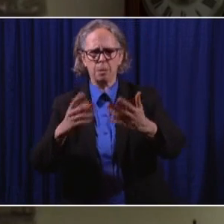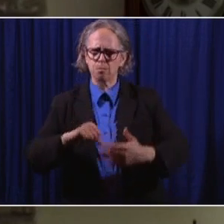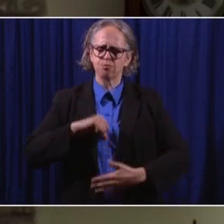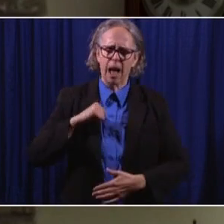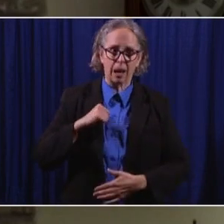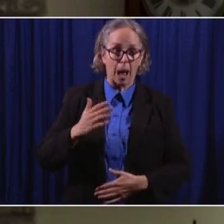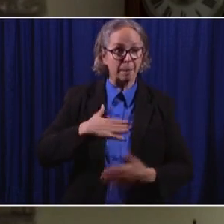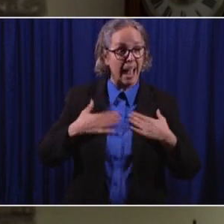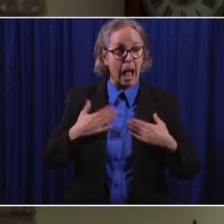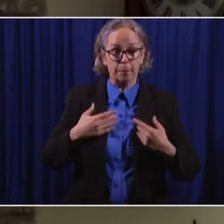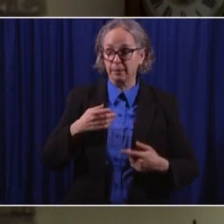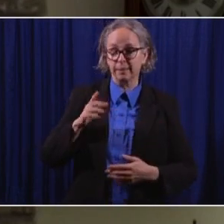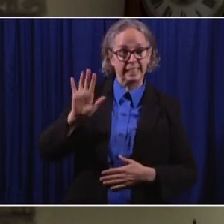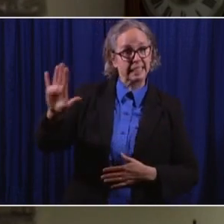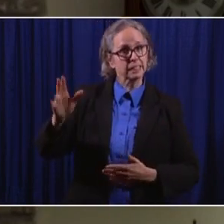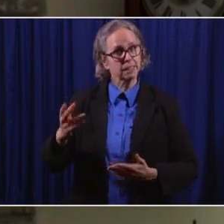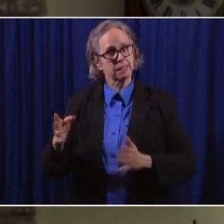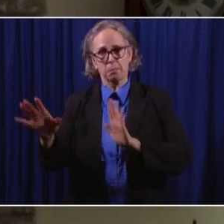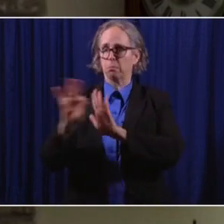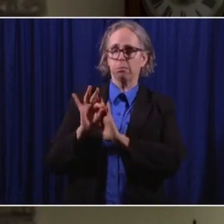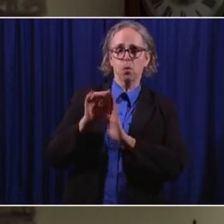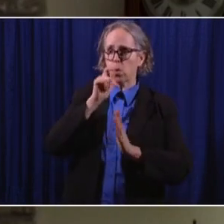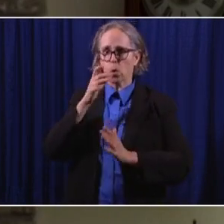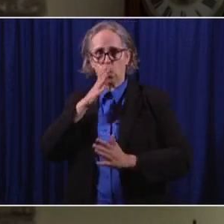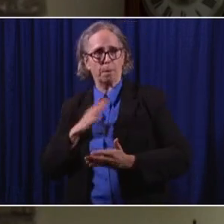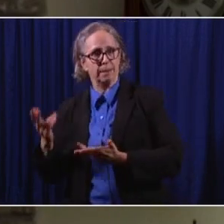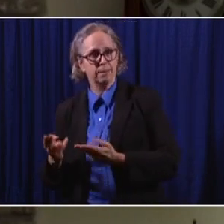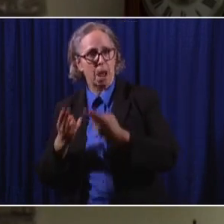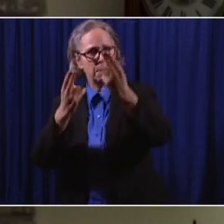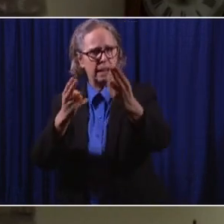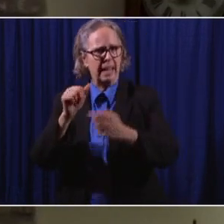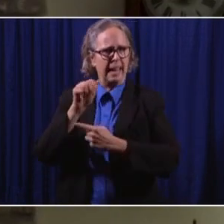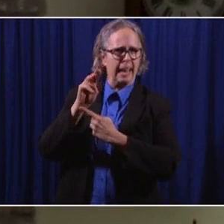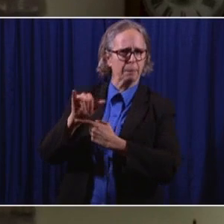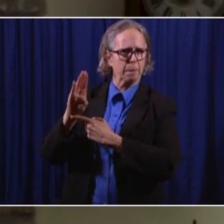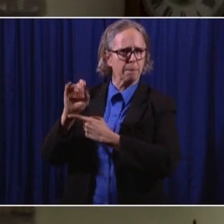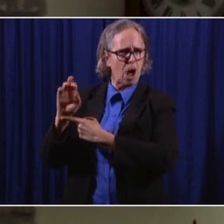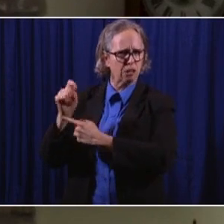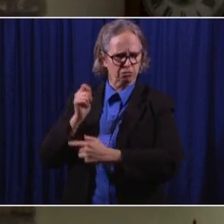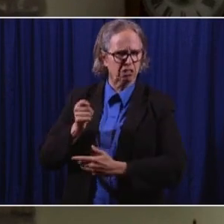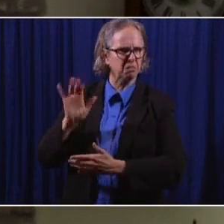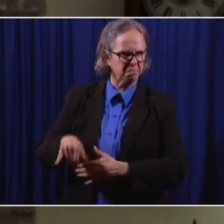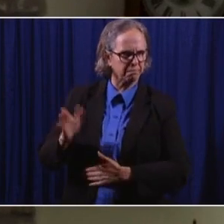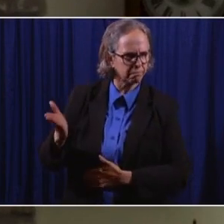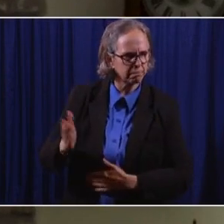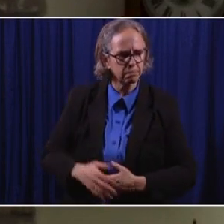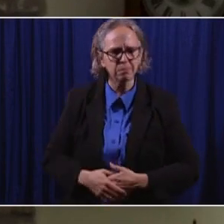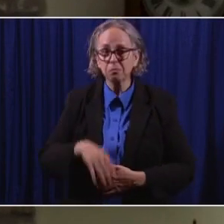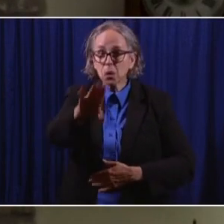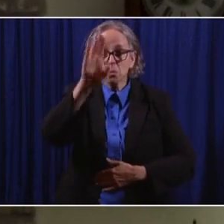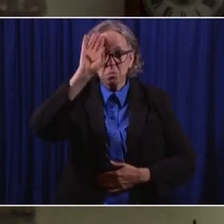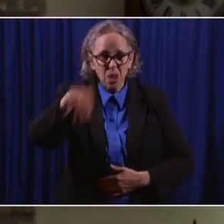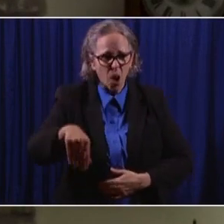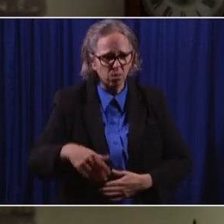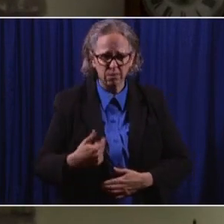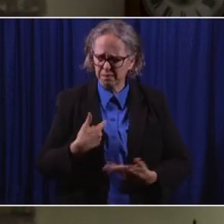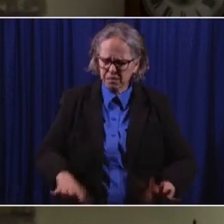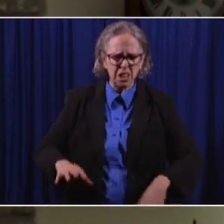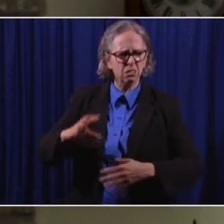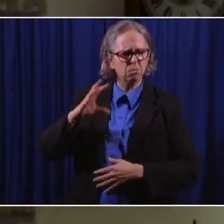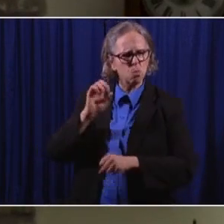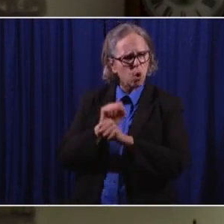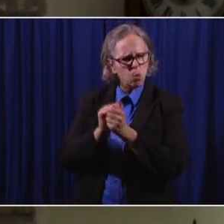his nominee, Judge Barrett, who, from people who know her, who have worked with her, people